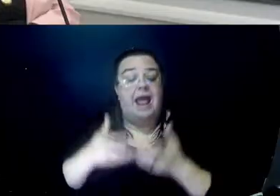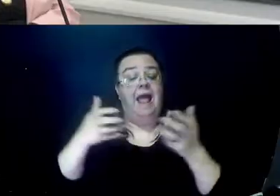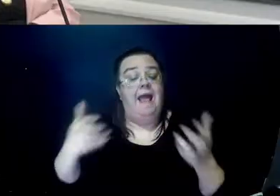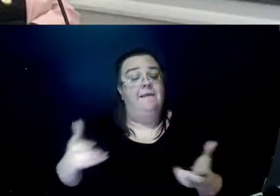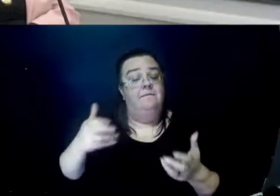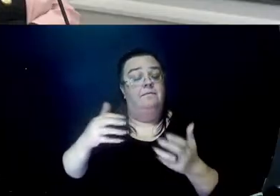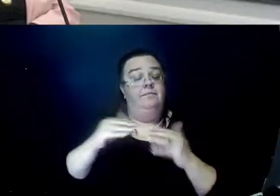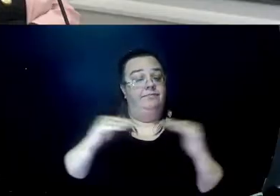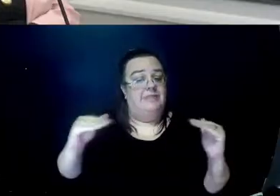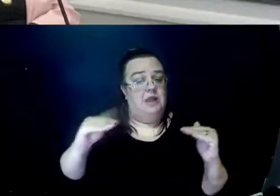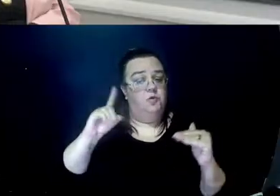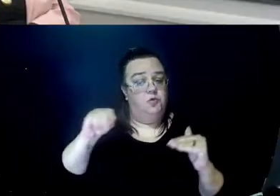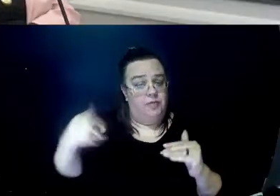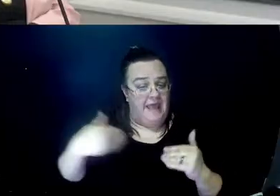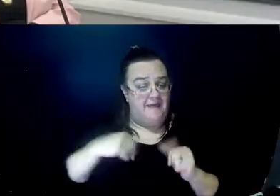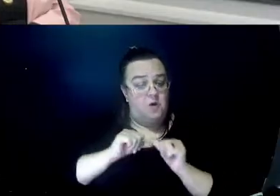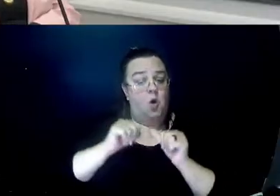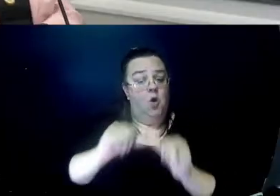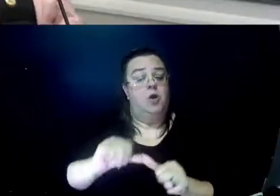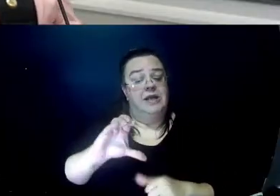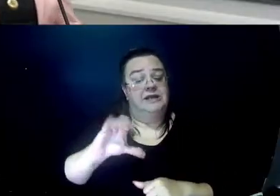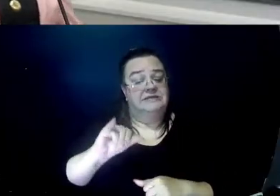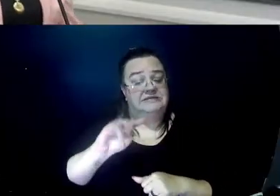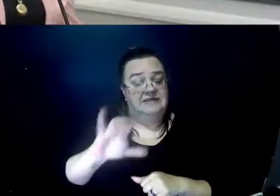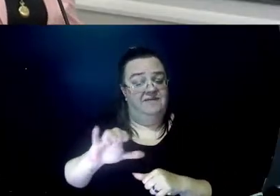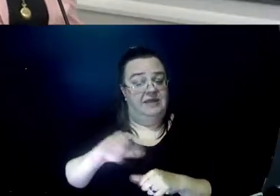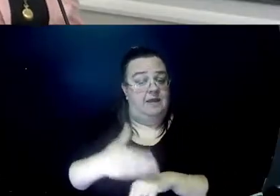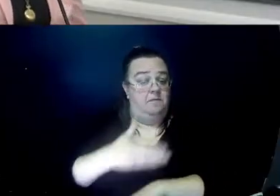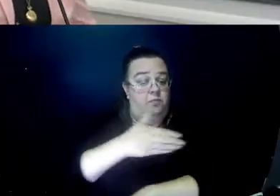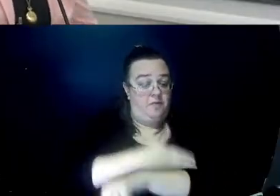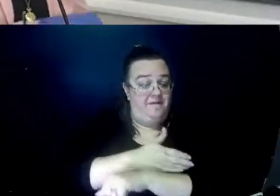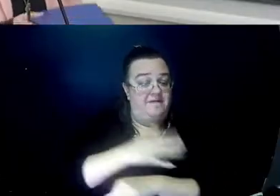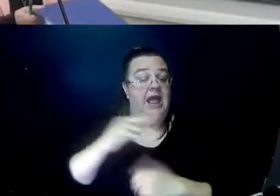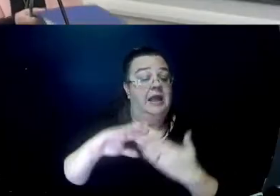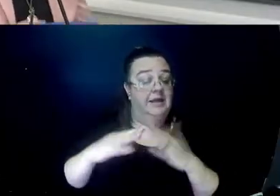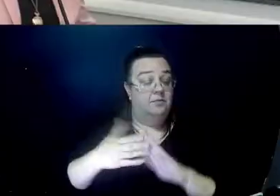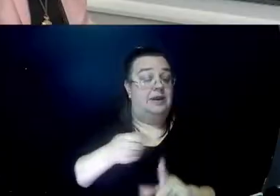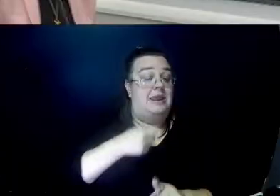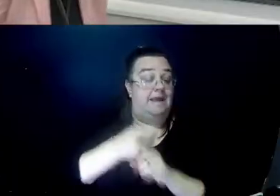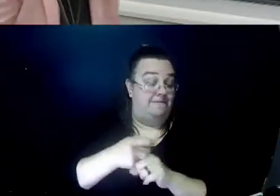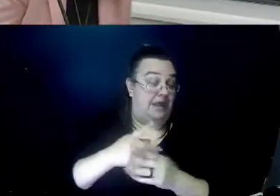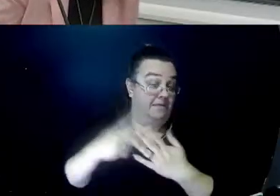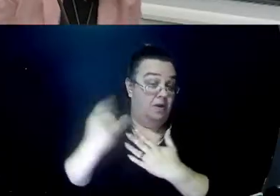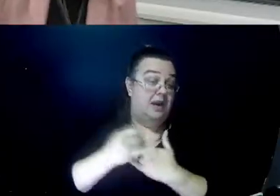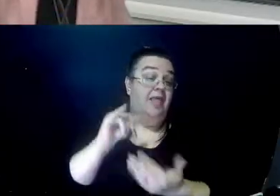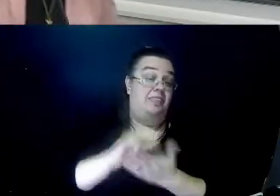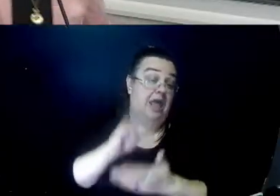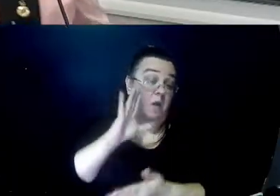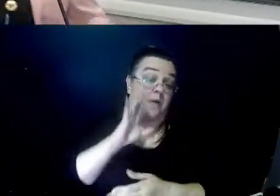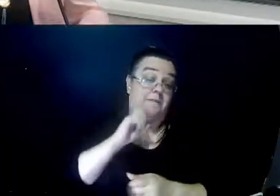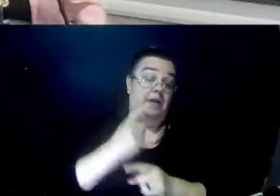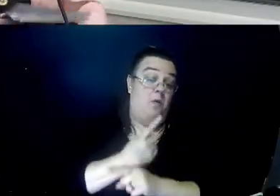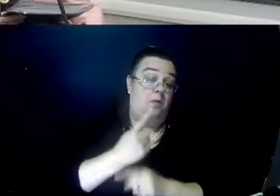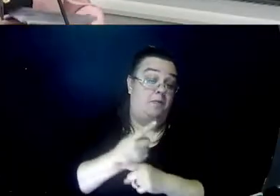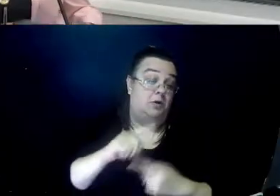have ongoing civic improvement, community impacts and projects? That would be appropriate to